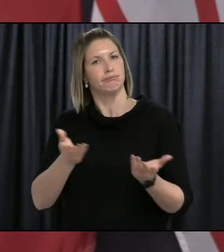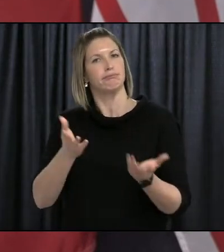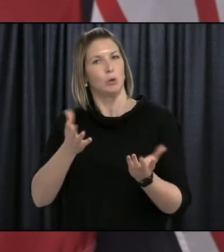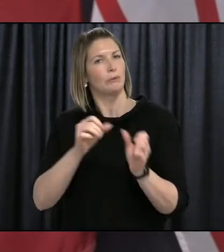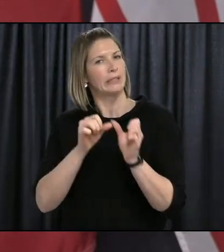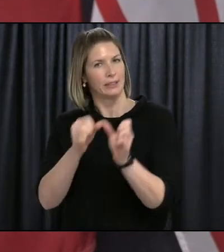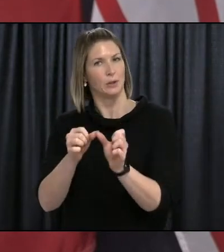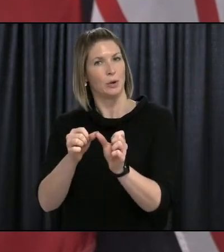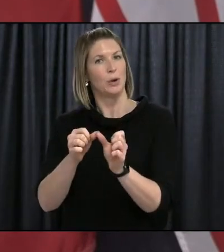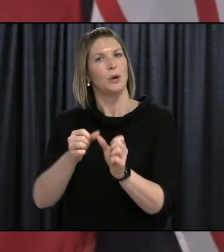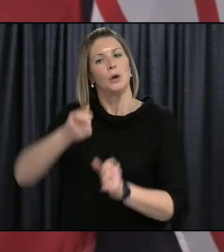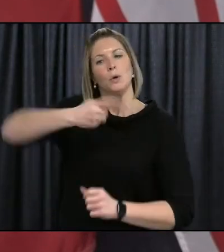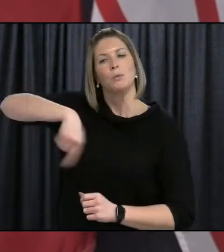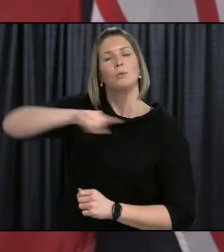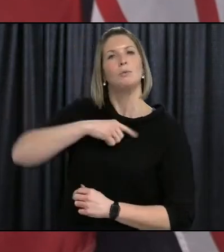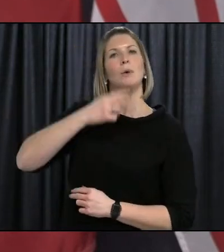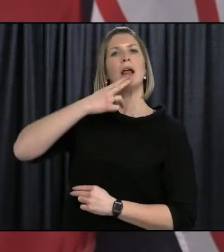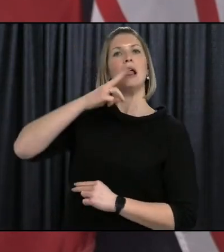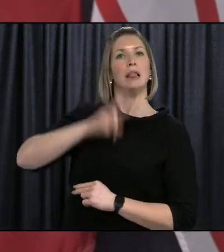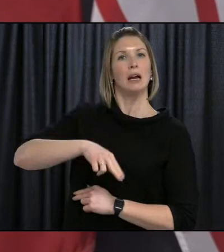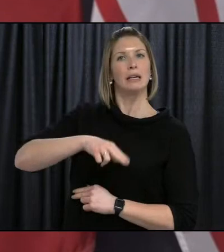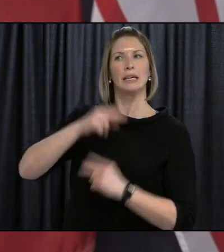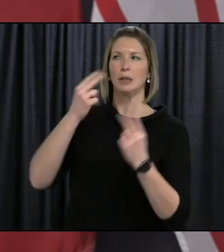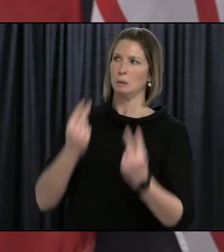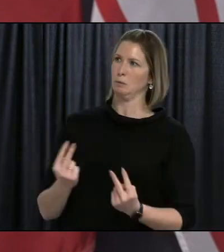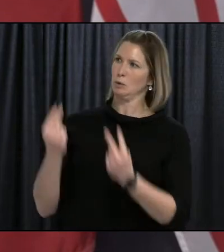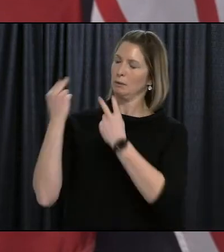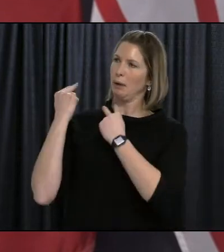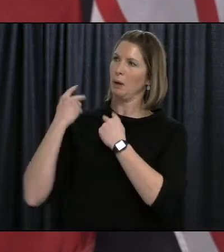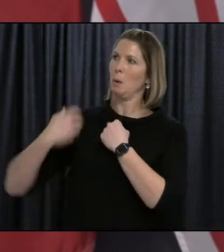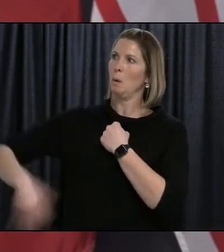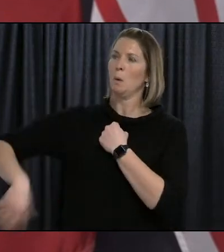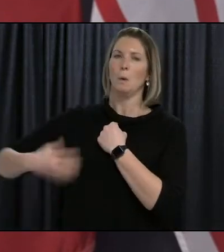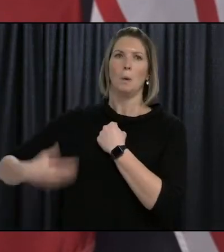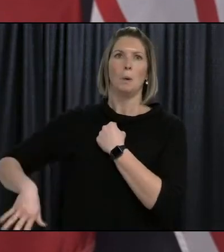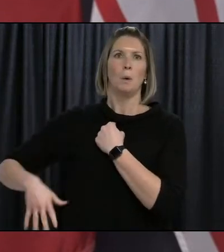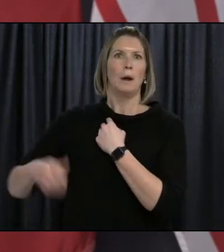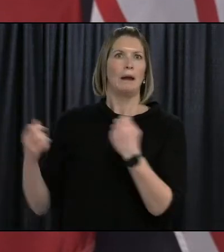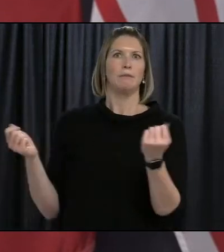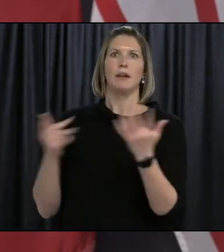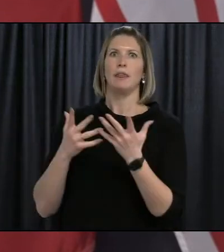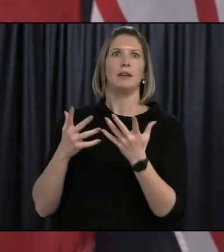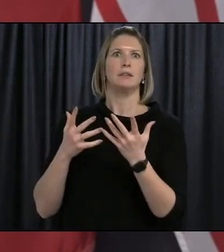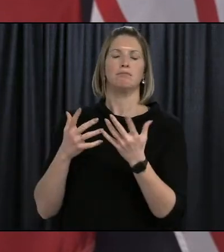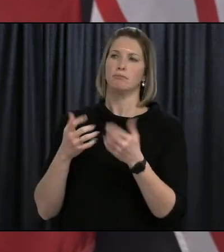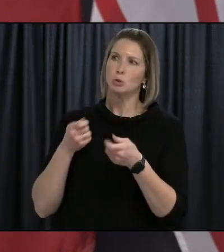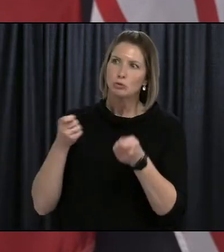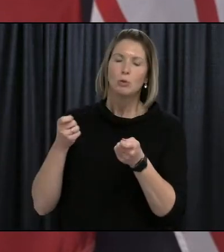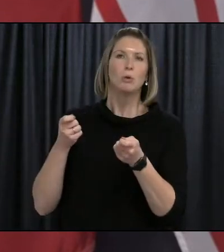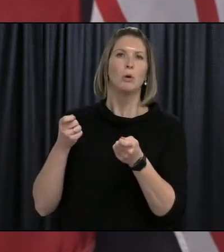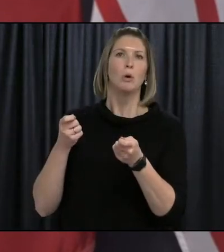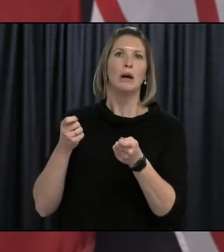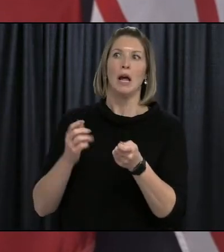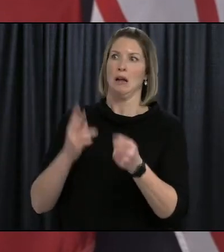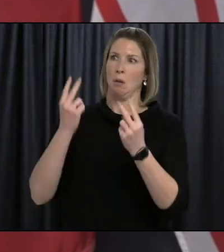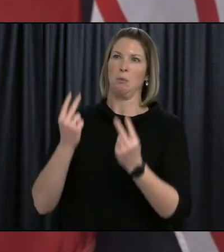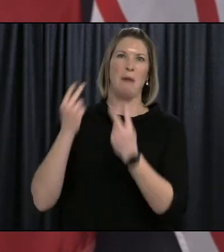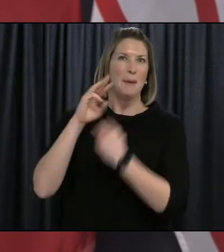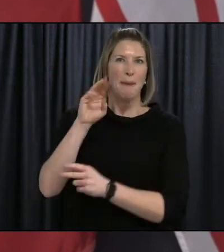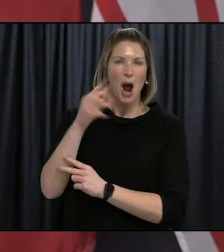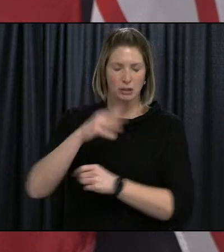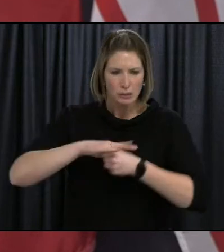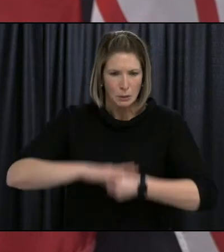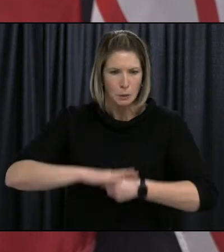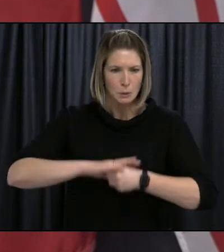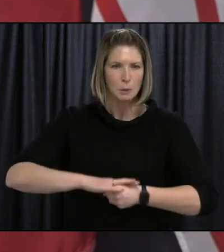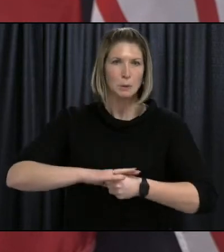when you think back on how things were and how they've been, how uncertain everything was, and how stressful. I recognize some people